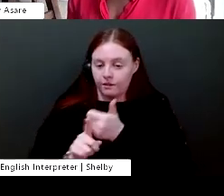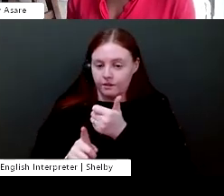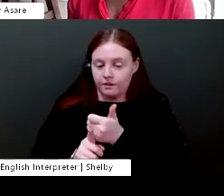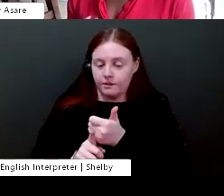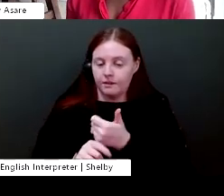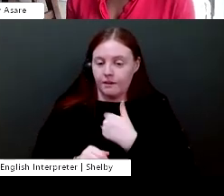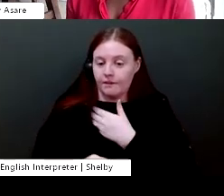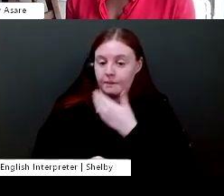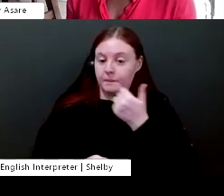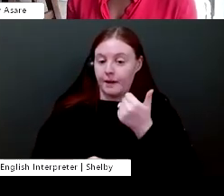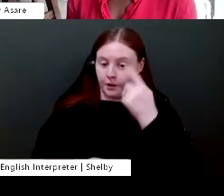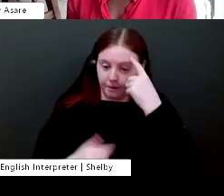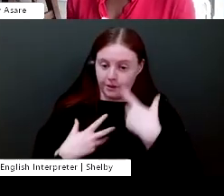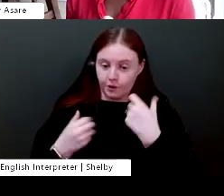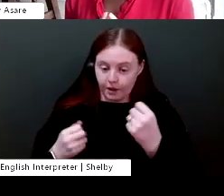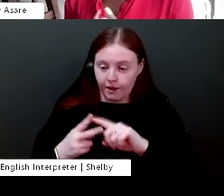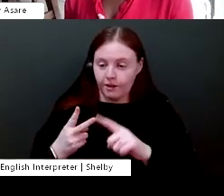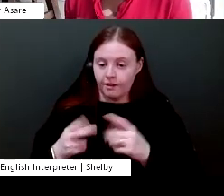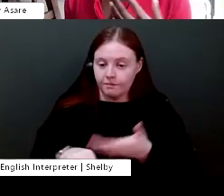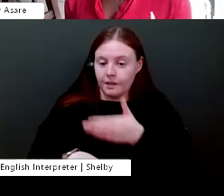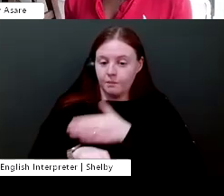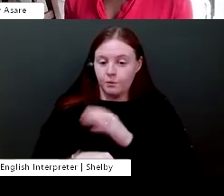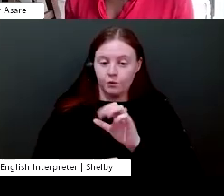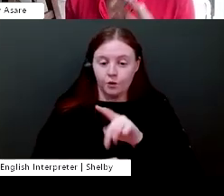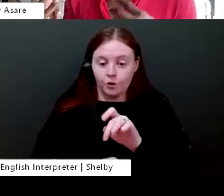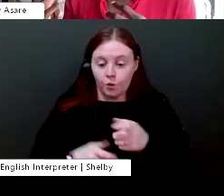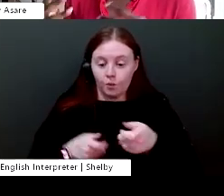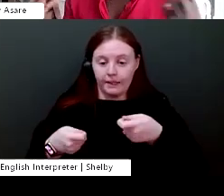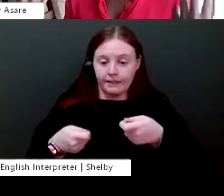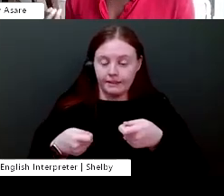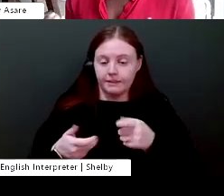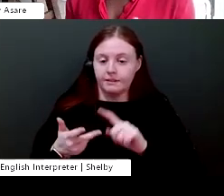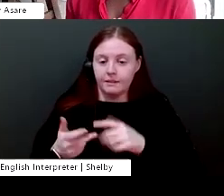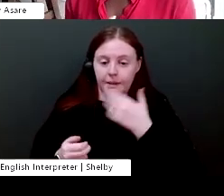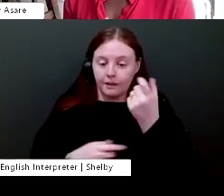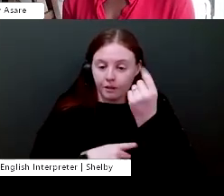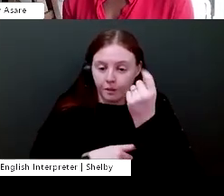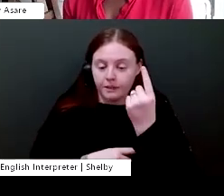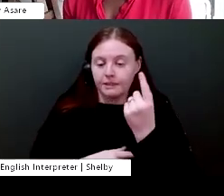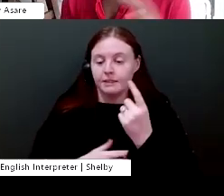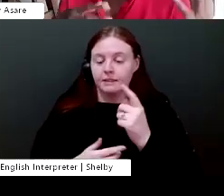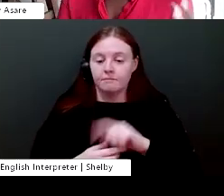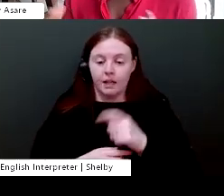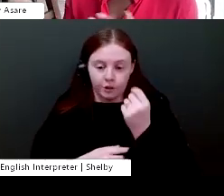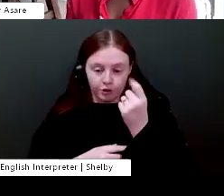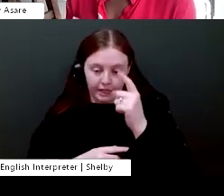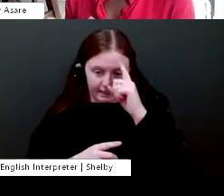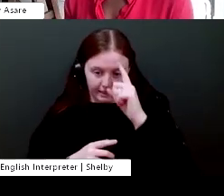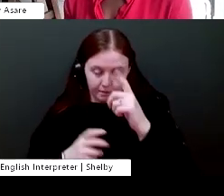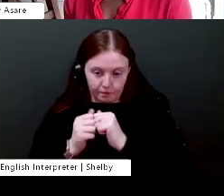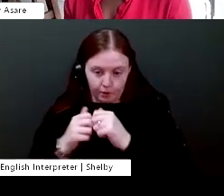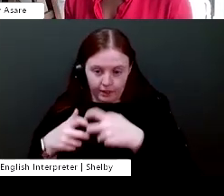general health, improve coping and confidence, and then greater understanding of the brain injury symptoms and how it'll look like